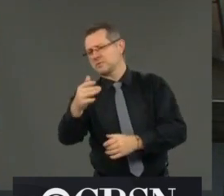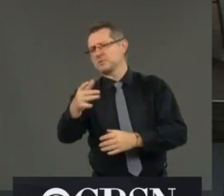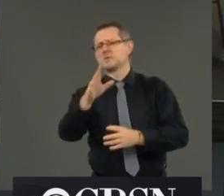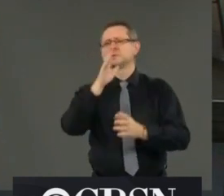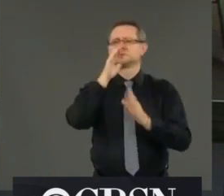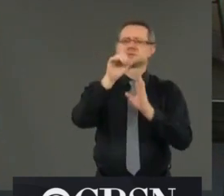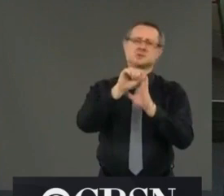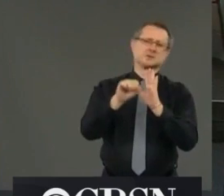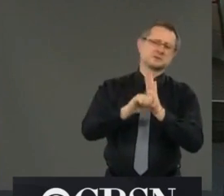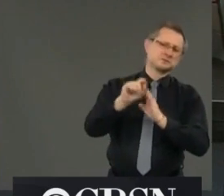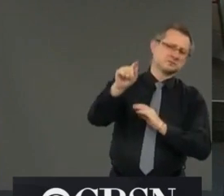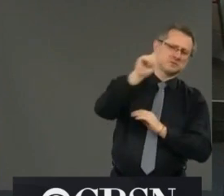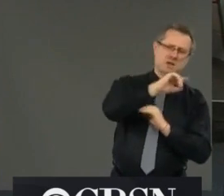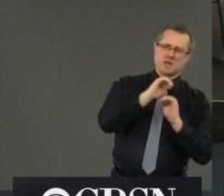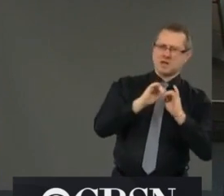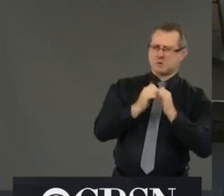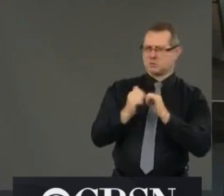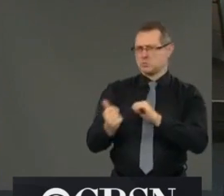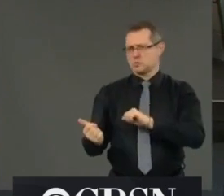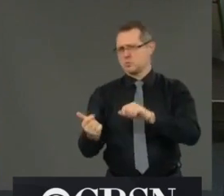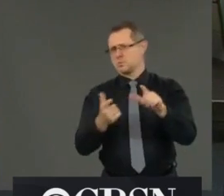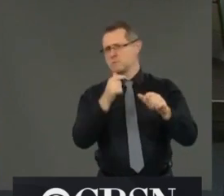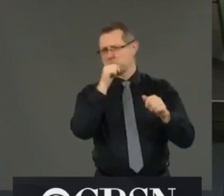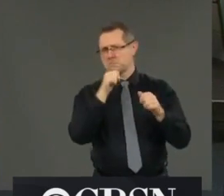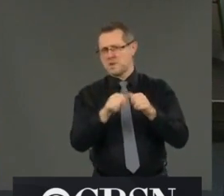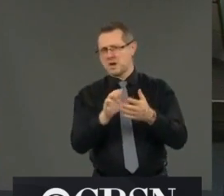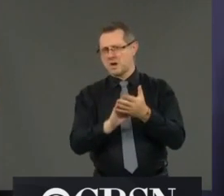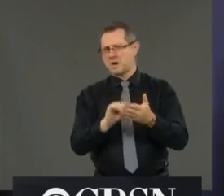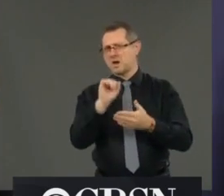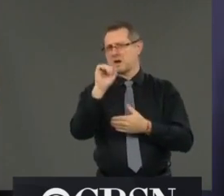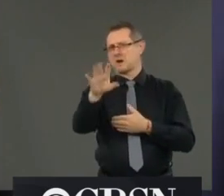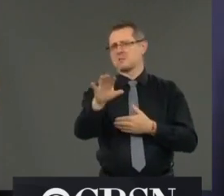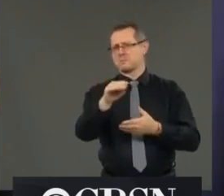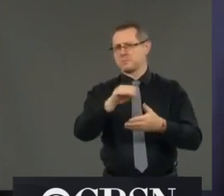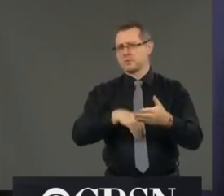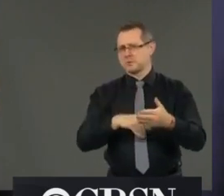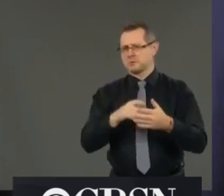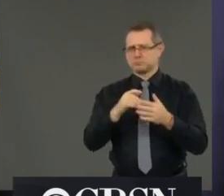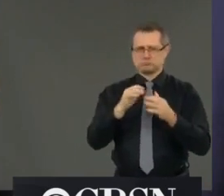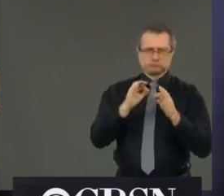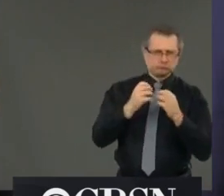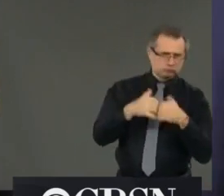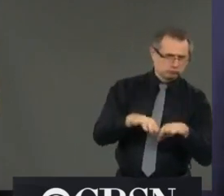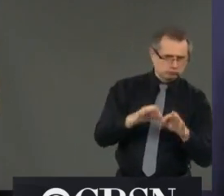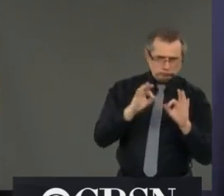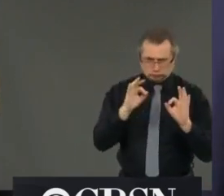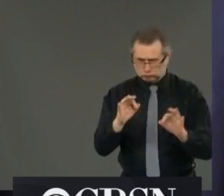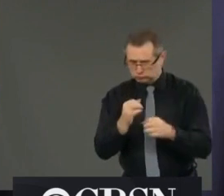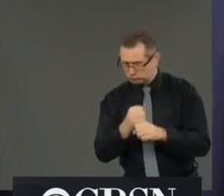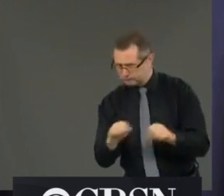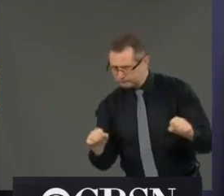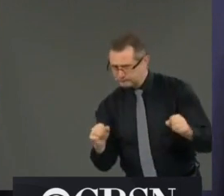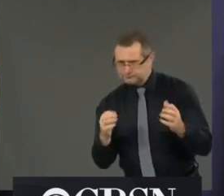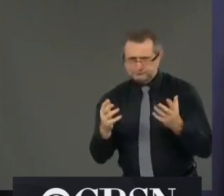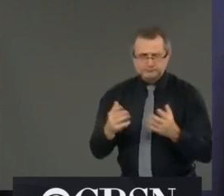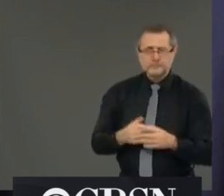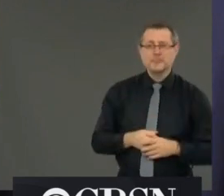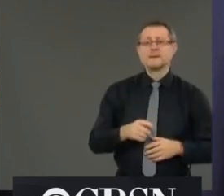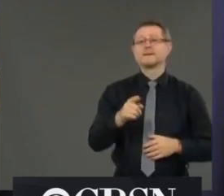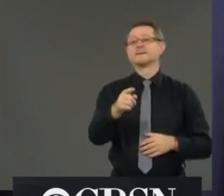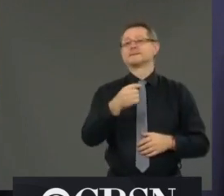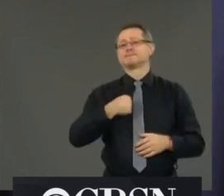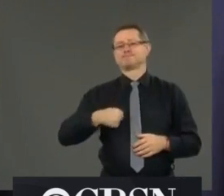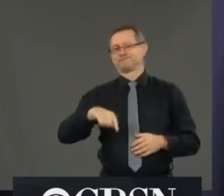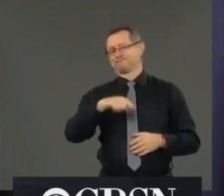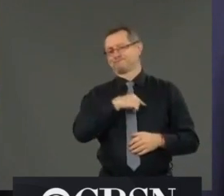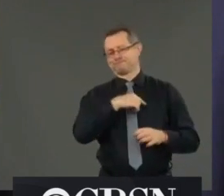all absentee ballots are counted and safe? We are going to learn lessons from this last